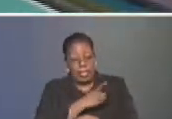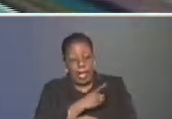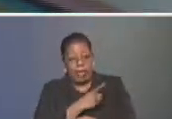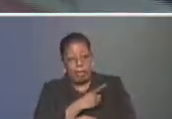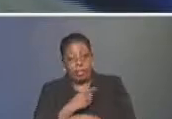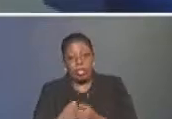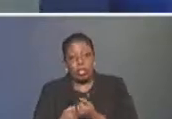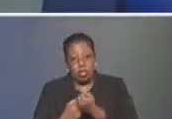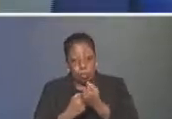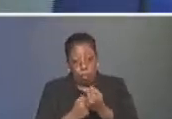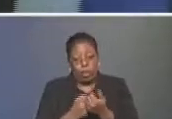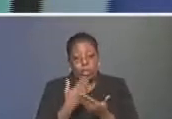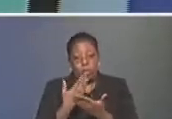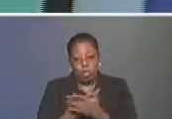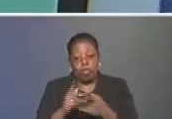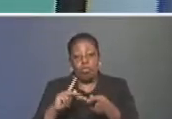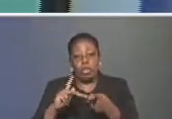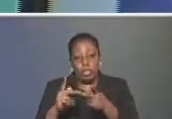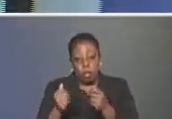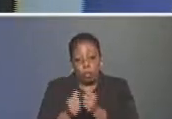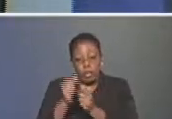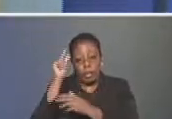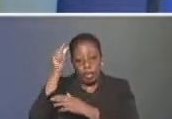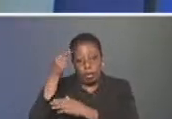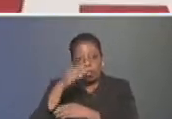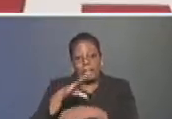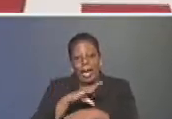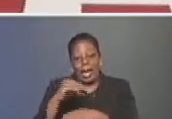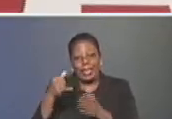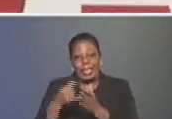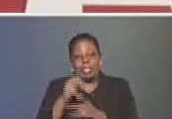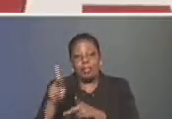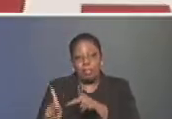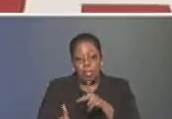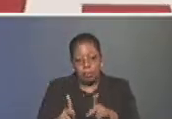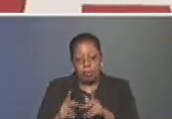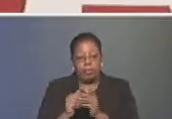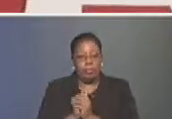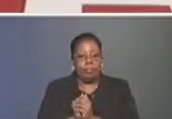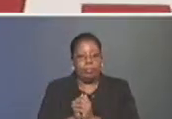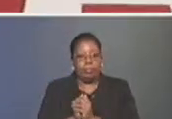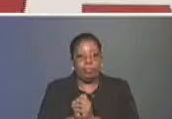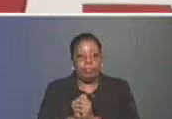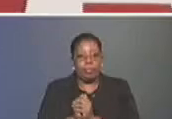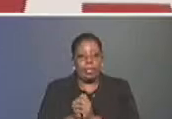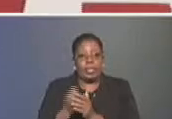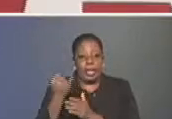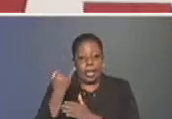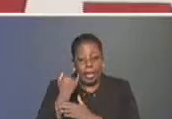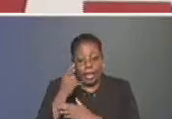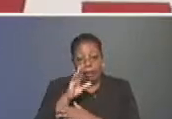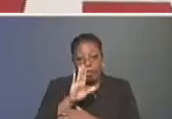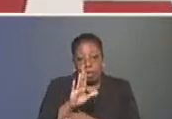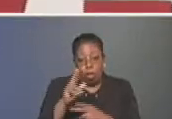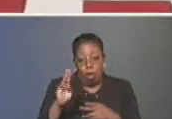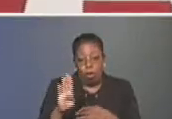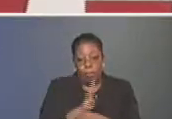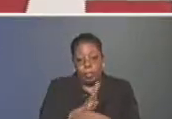the ideal relationship between a government and its people. If your business and your business